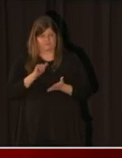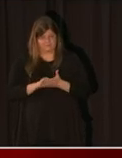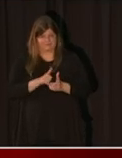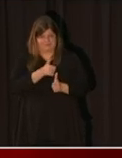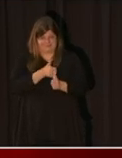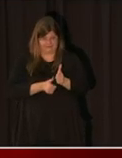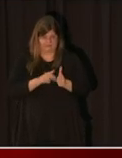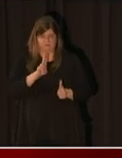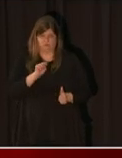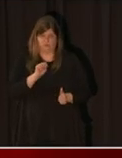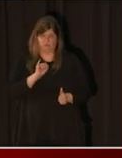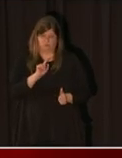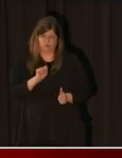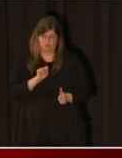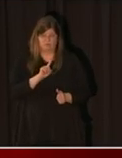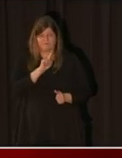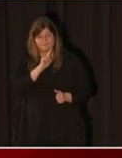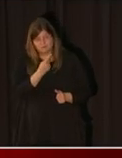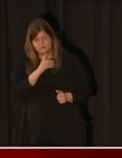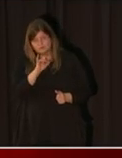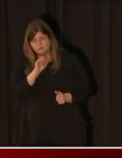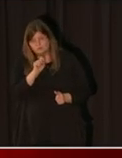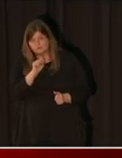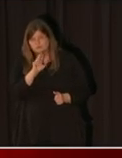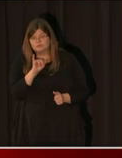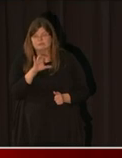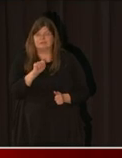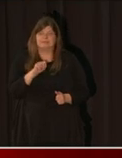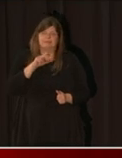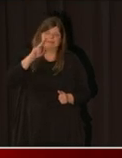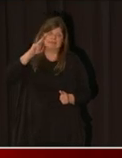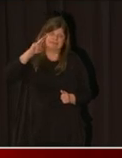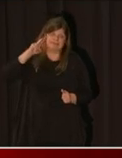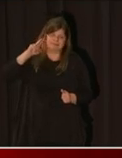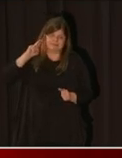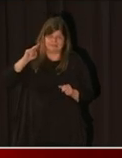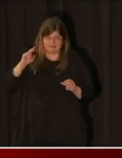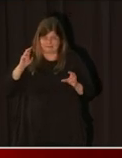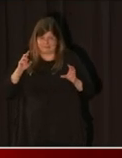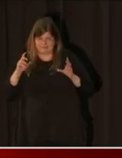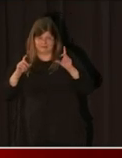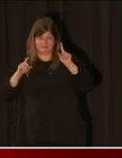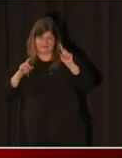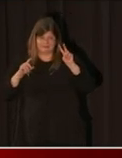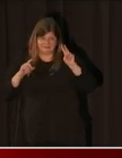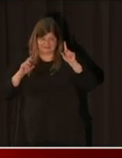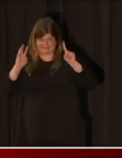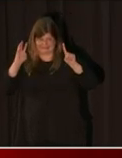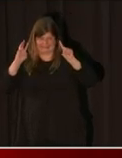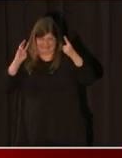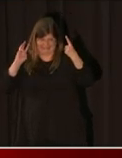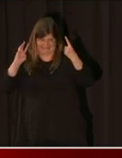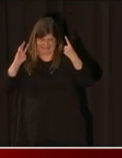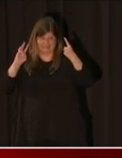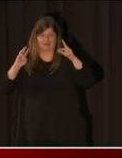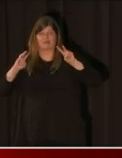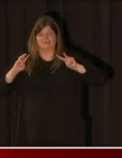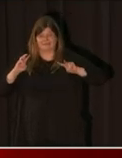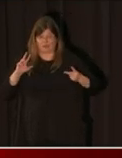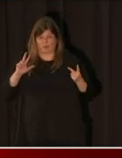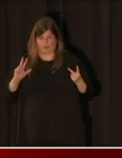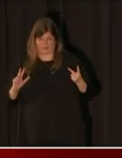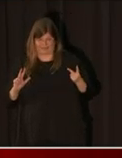1st District 6, 2nd District 3, and then it goes down to 6th District 25.